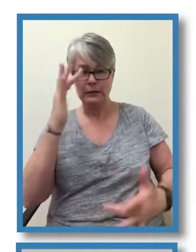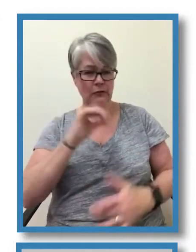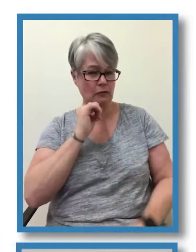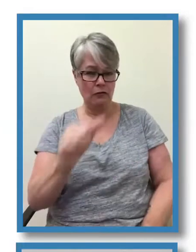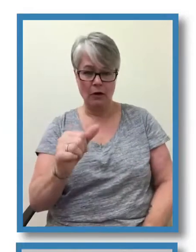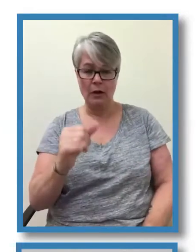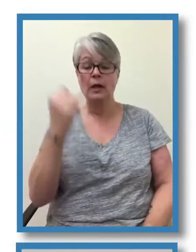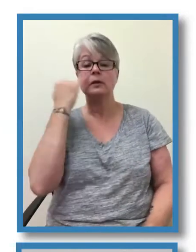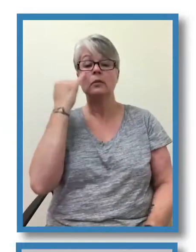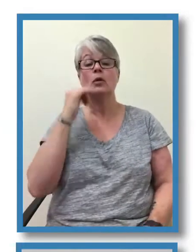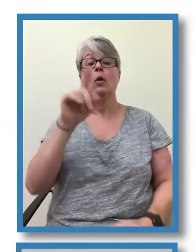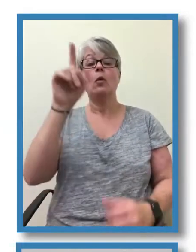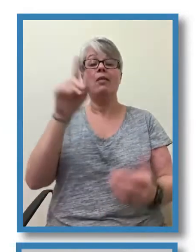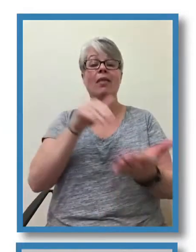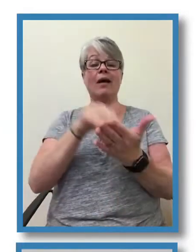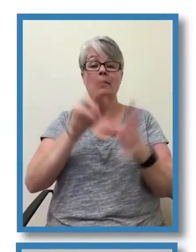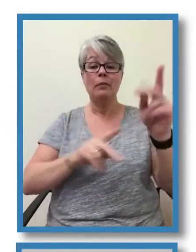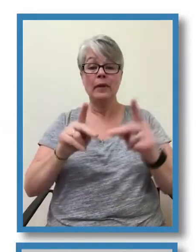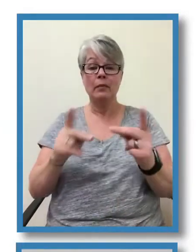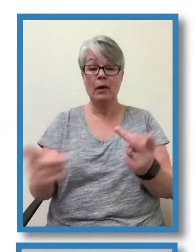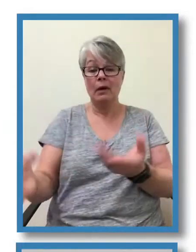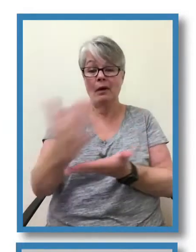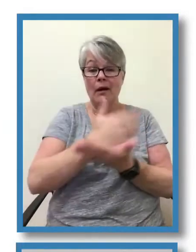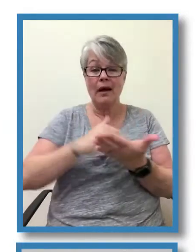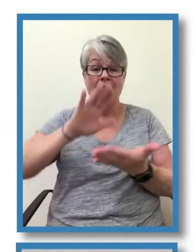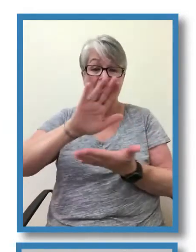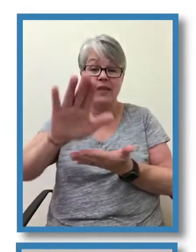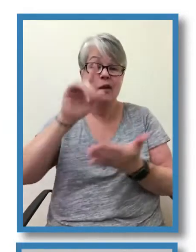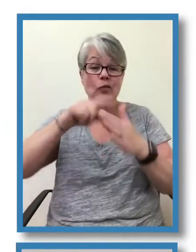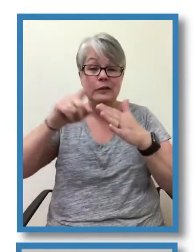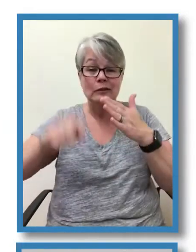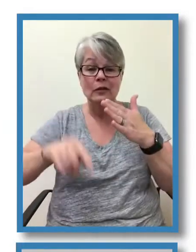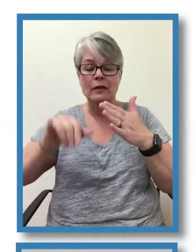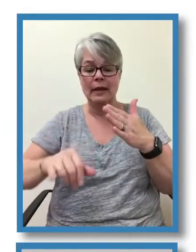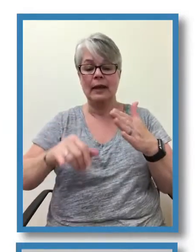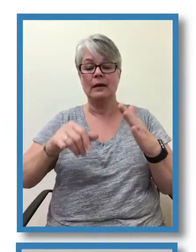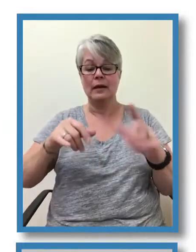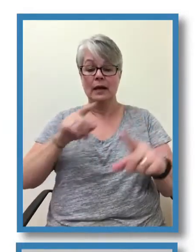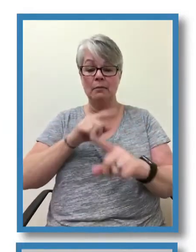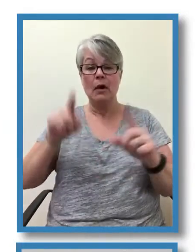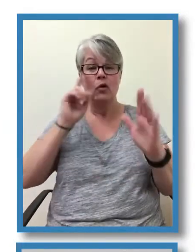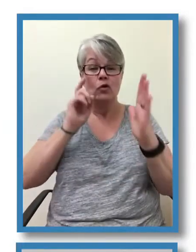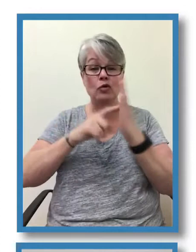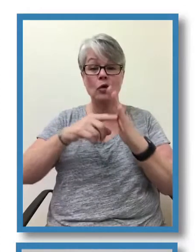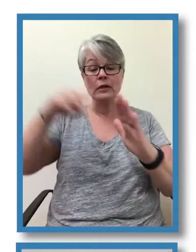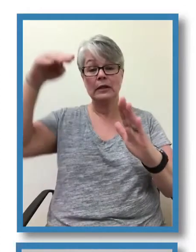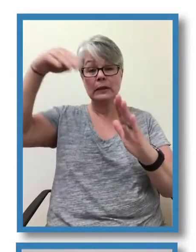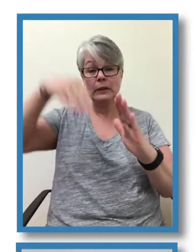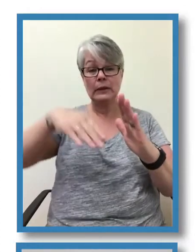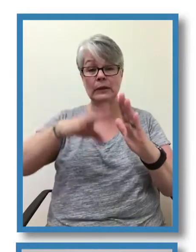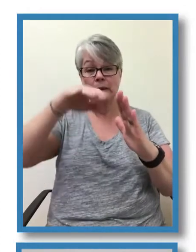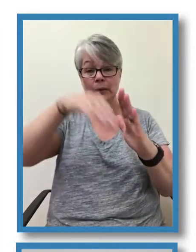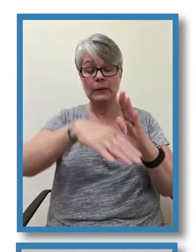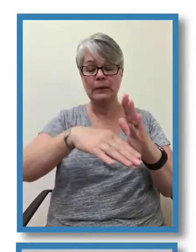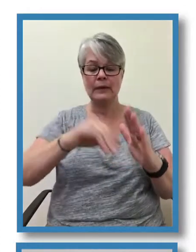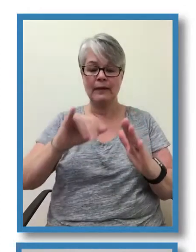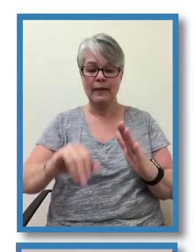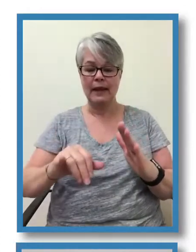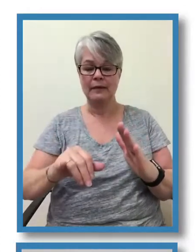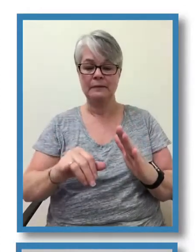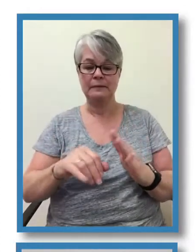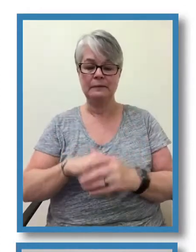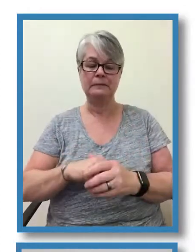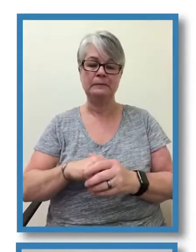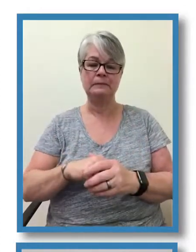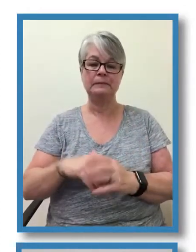reverse sigmoid curve. You can see the symptoms begin very early on. Out to the left there is what MCI, or standing for mild cognitive impairment, and you